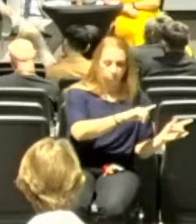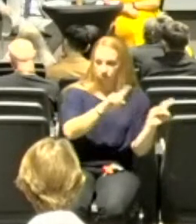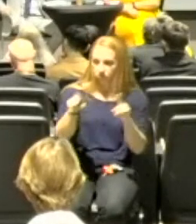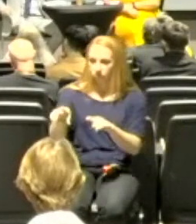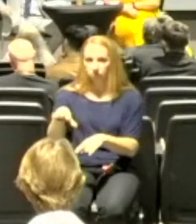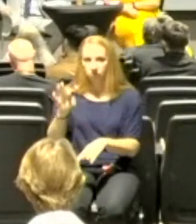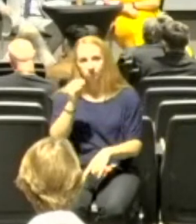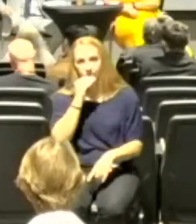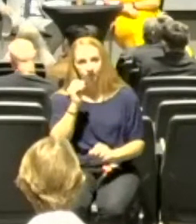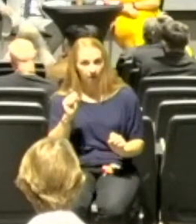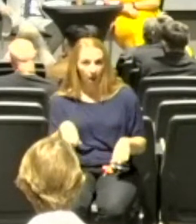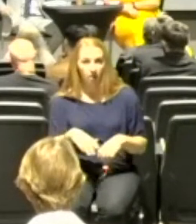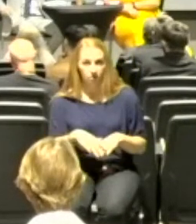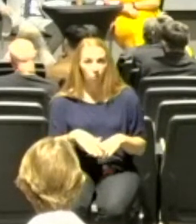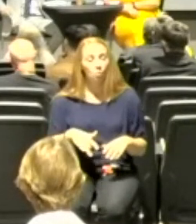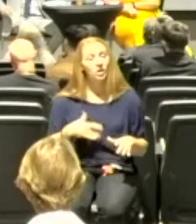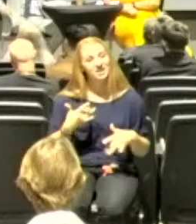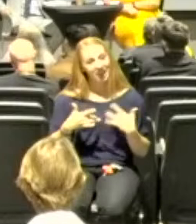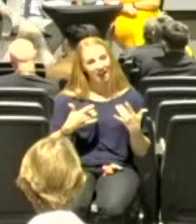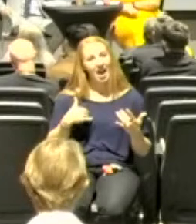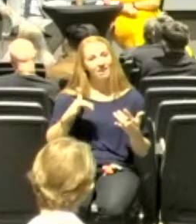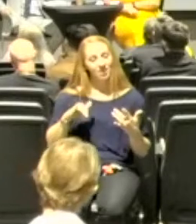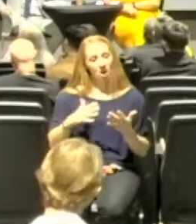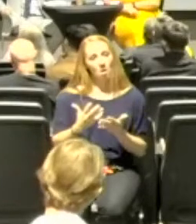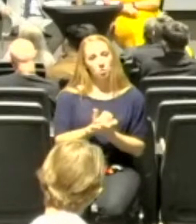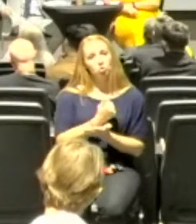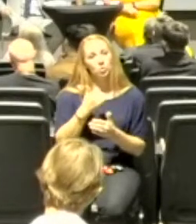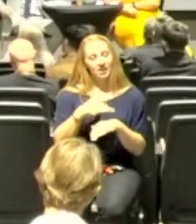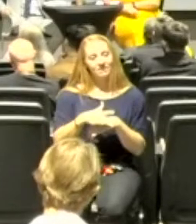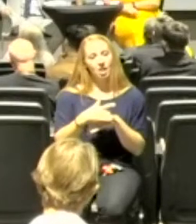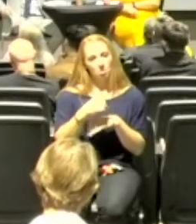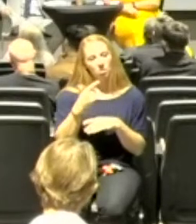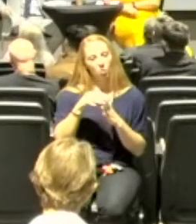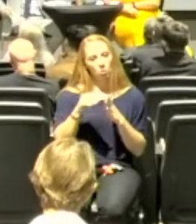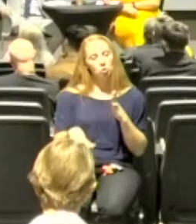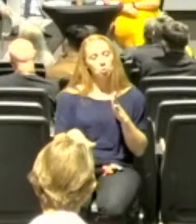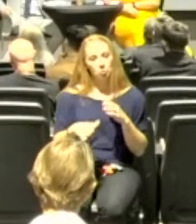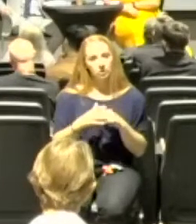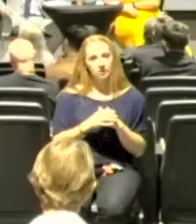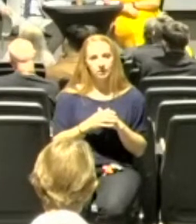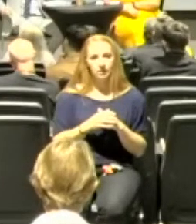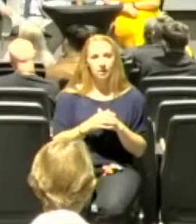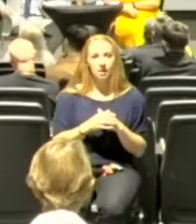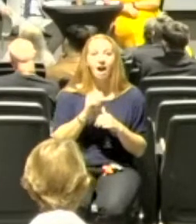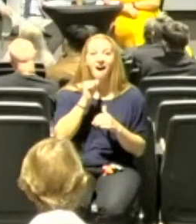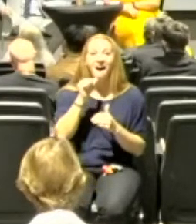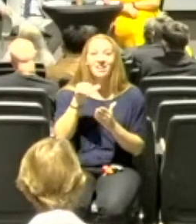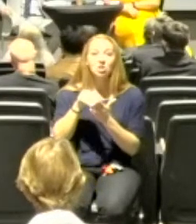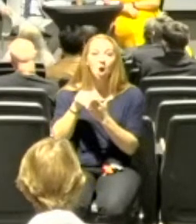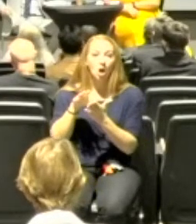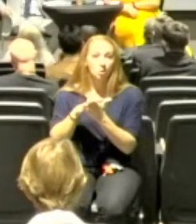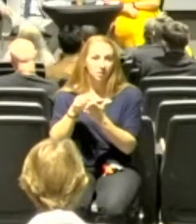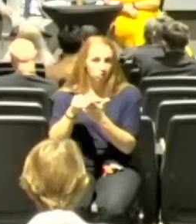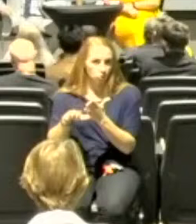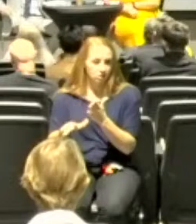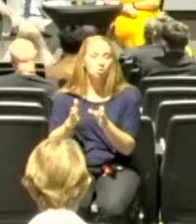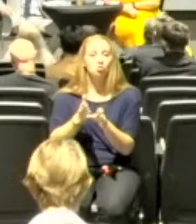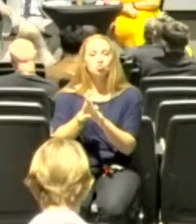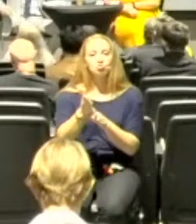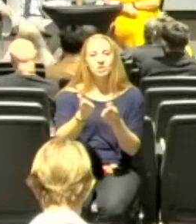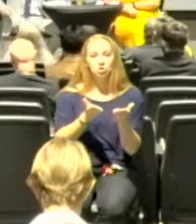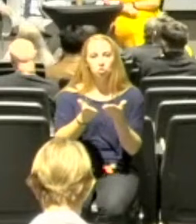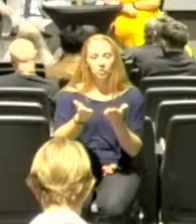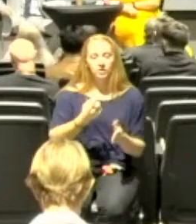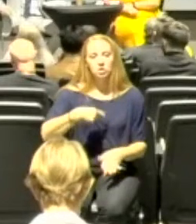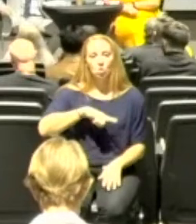really excited to have that opportunity available for our students. Our undocumented students, again, back to career services. We have